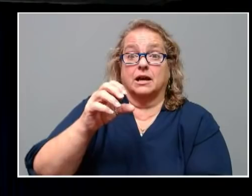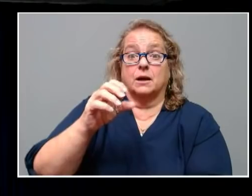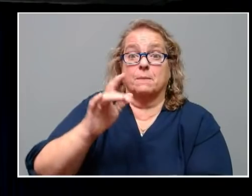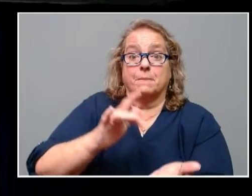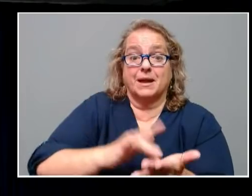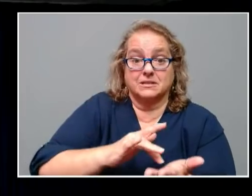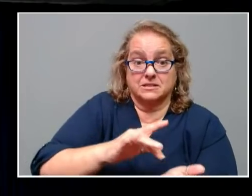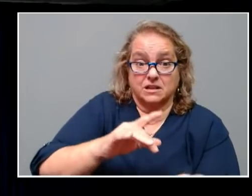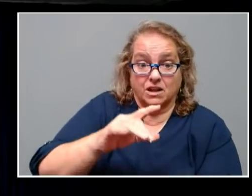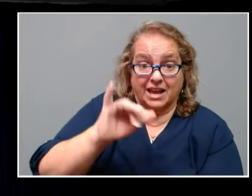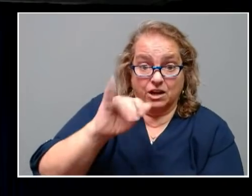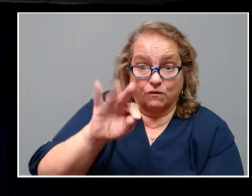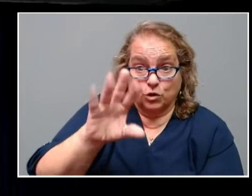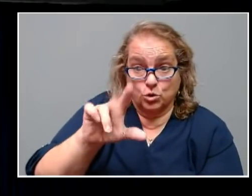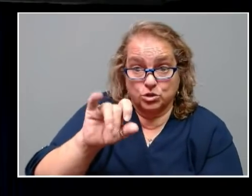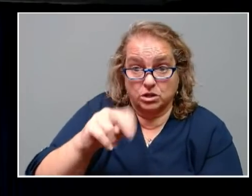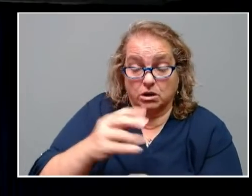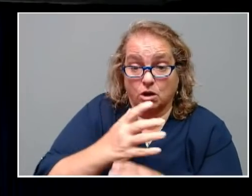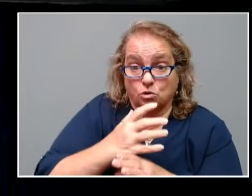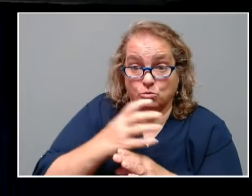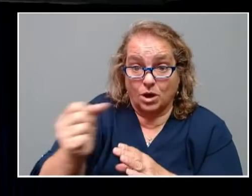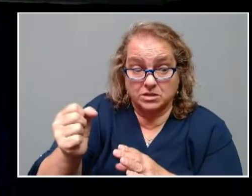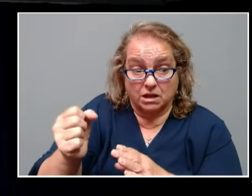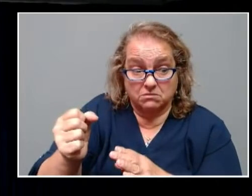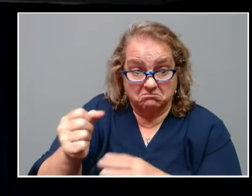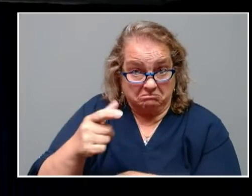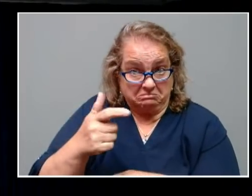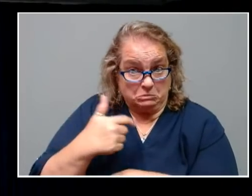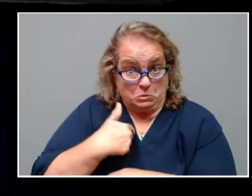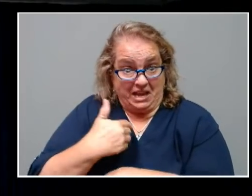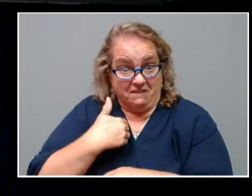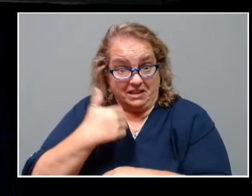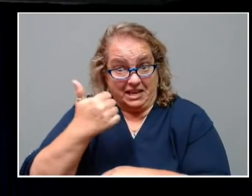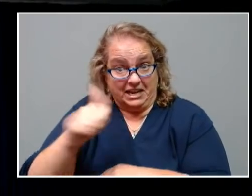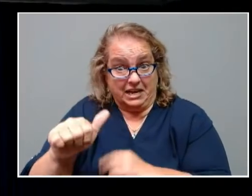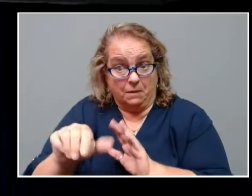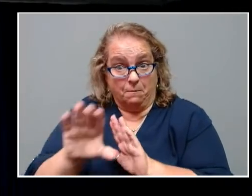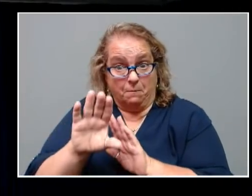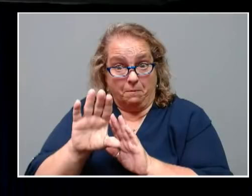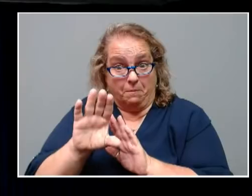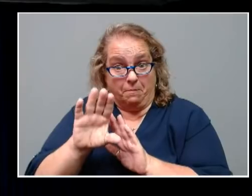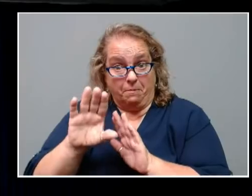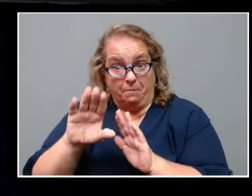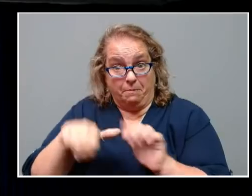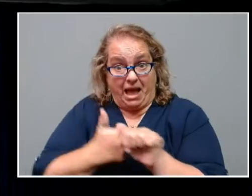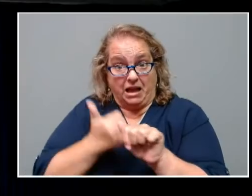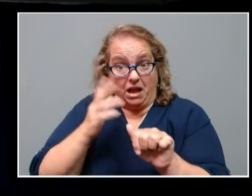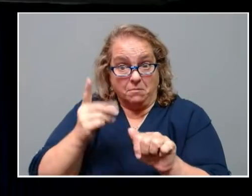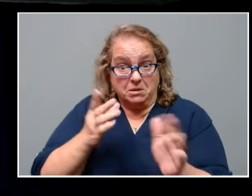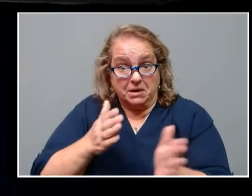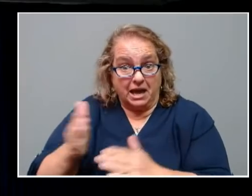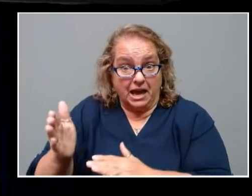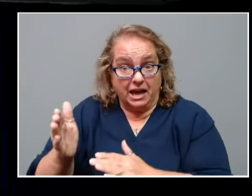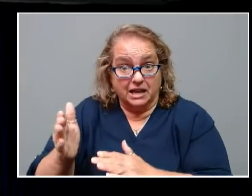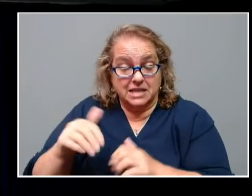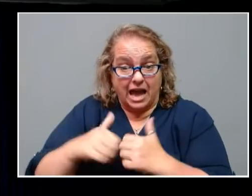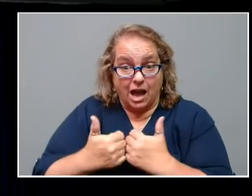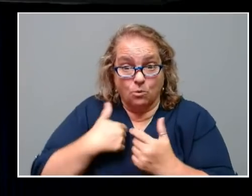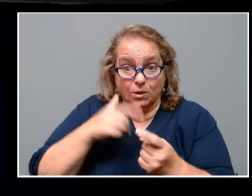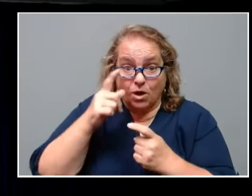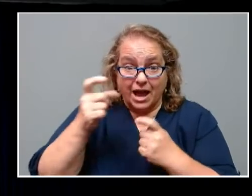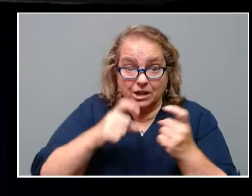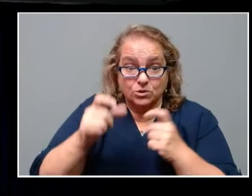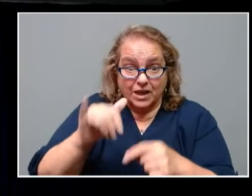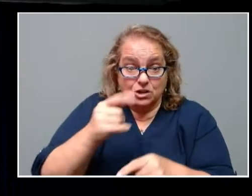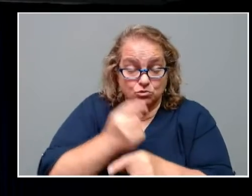plan that we are aware of how doctors are going to handle, or how hospitals are going to handle giving treatments, and we don't have this very important treatment that's